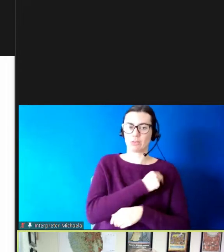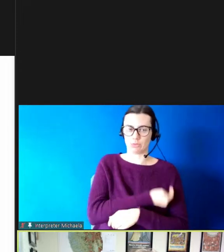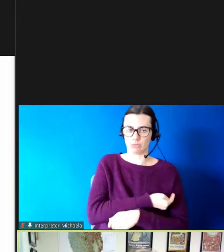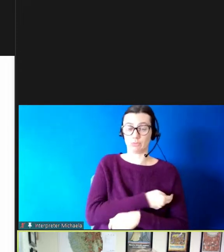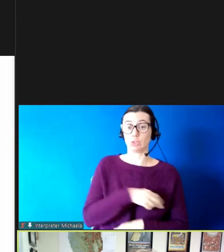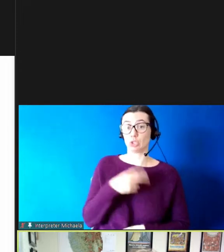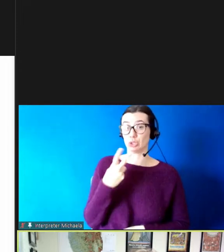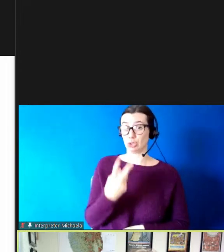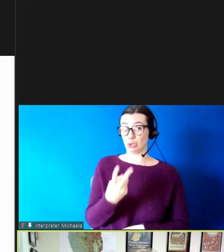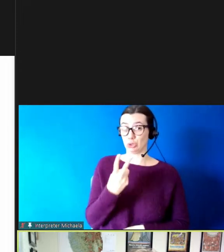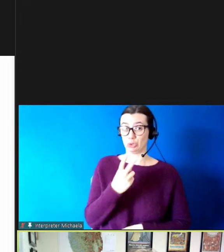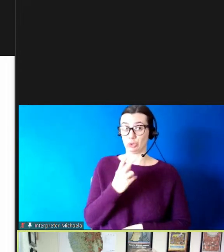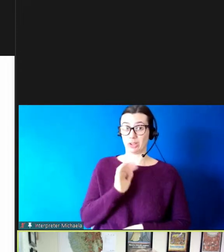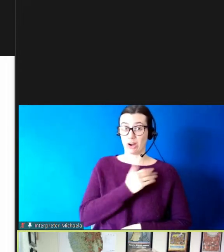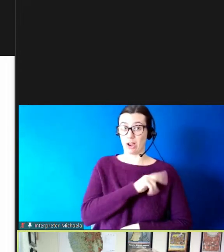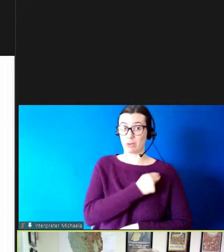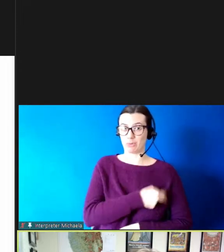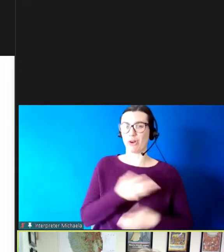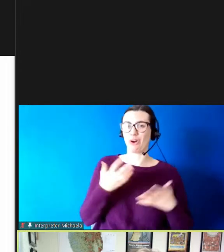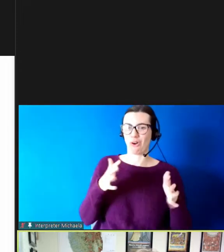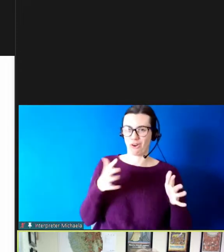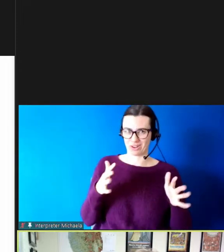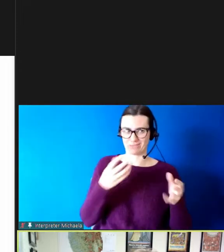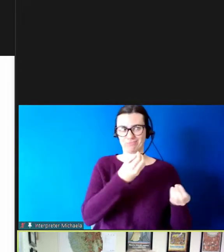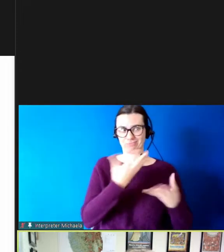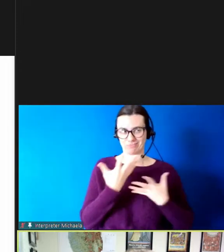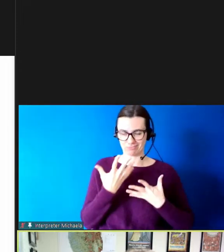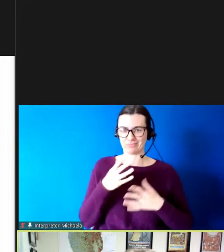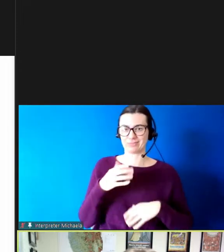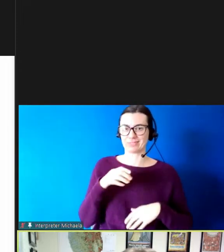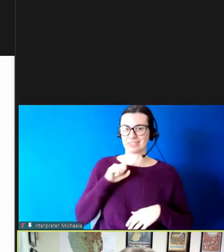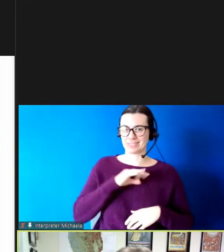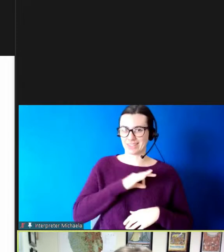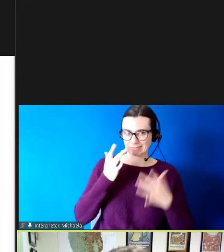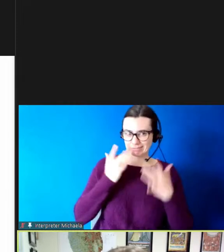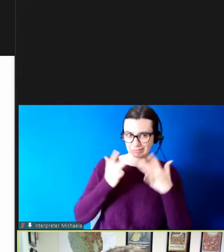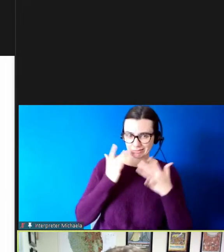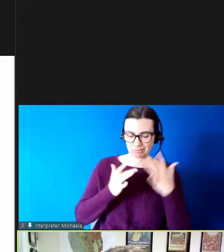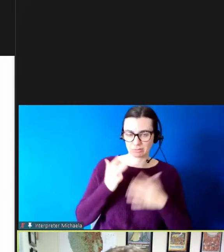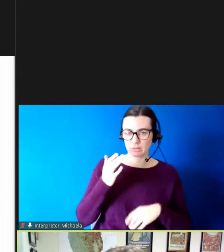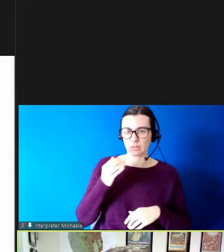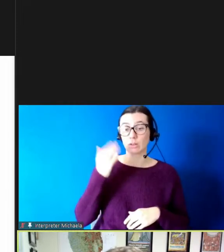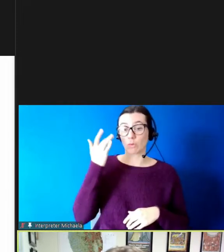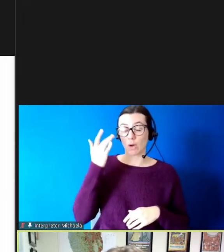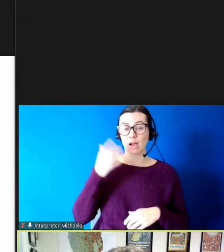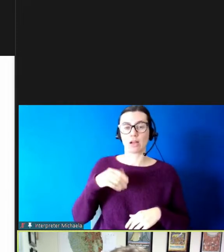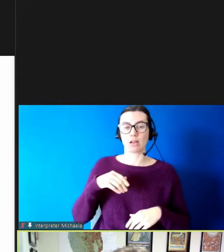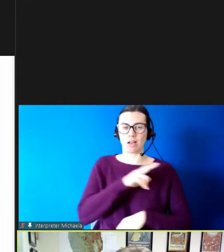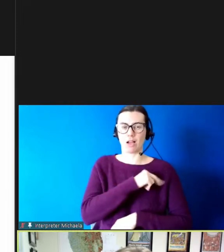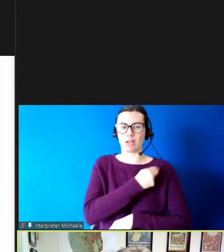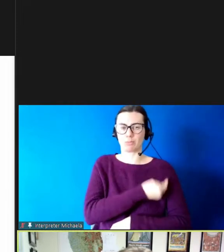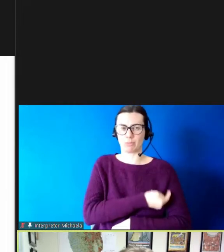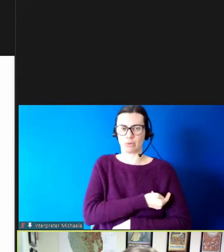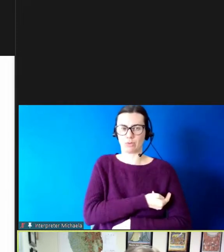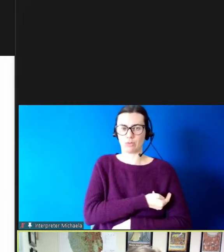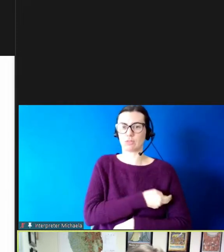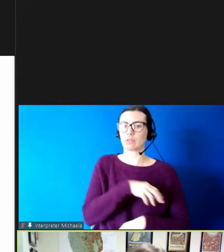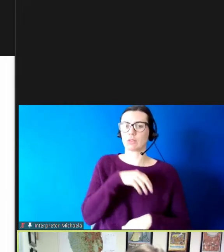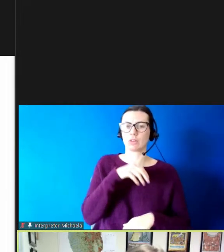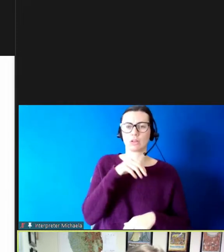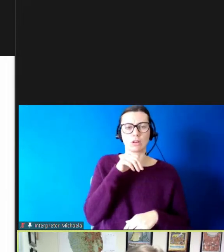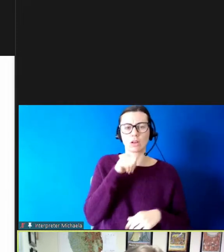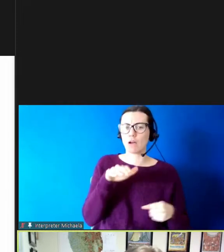are already reporting some staff shortages. And again, that's probably because the hospitals are filled not with COVID